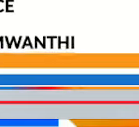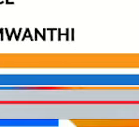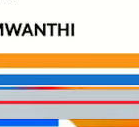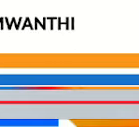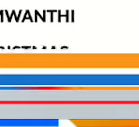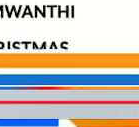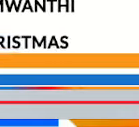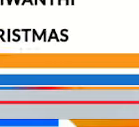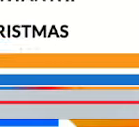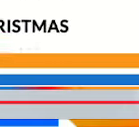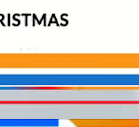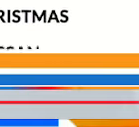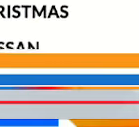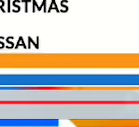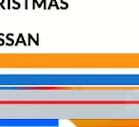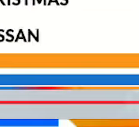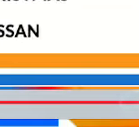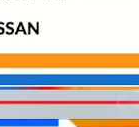Dr. Jane Nyoto,